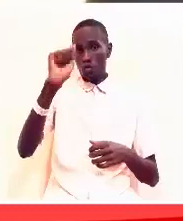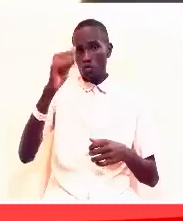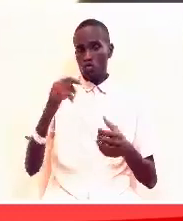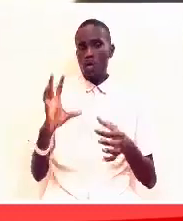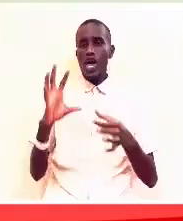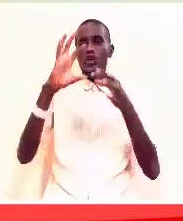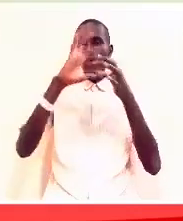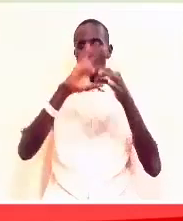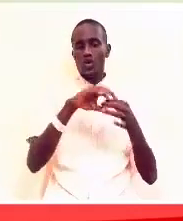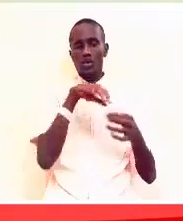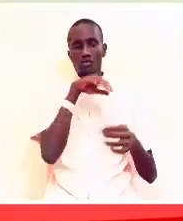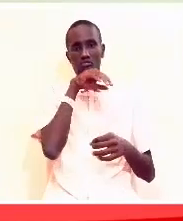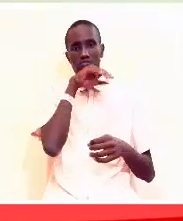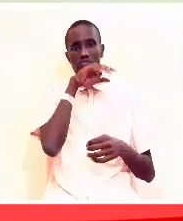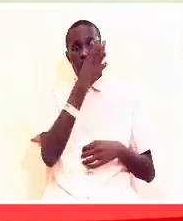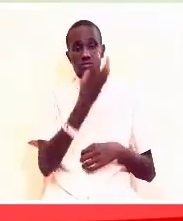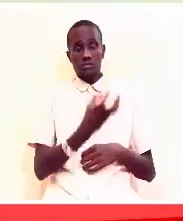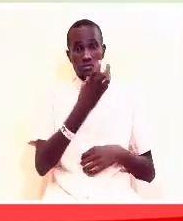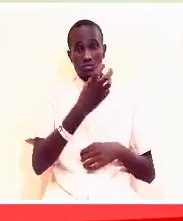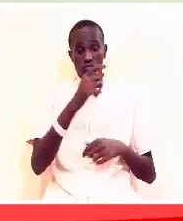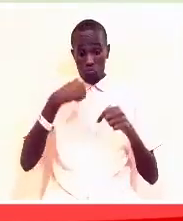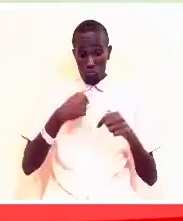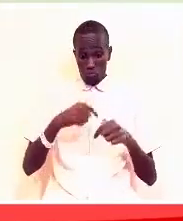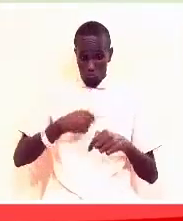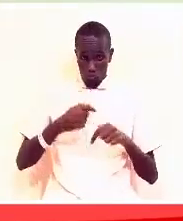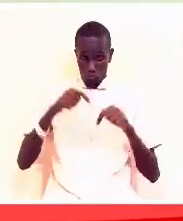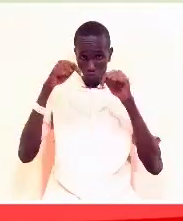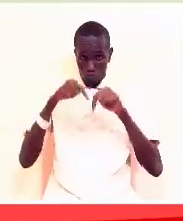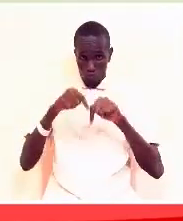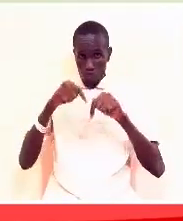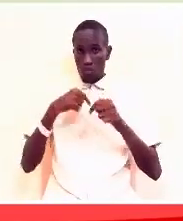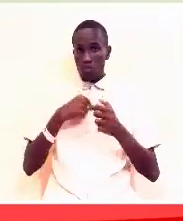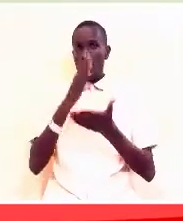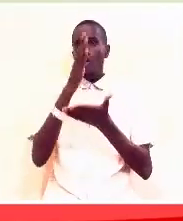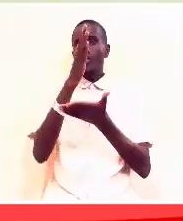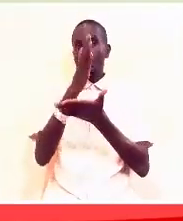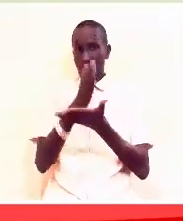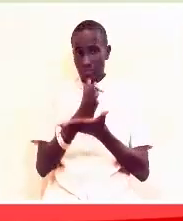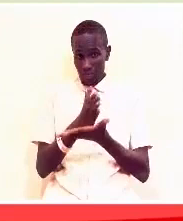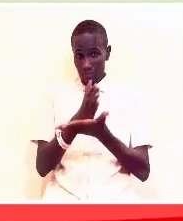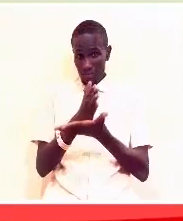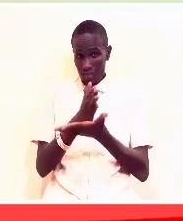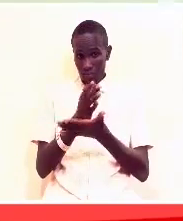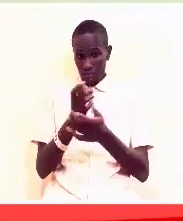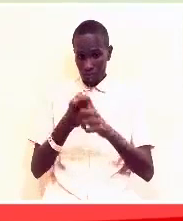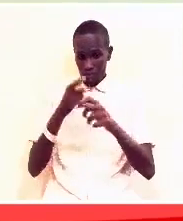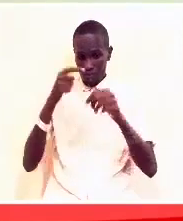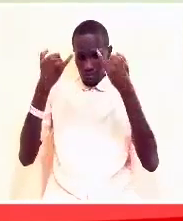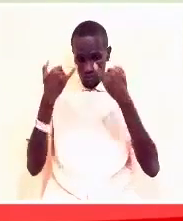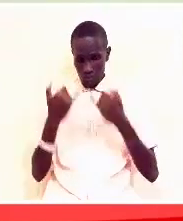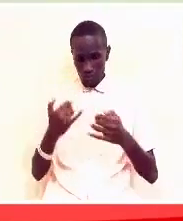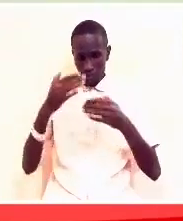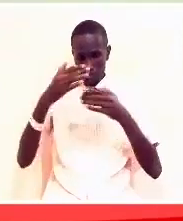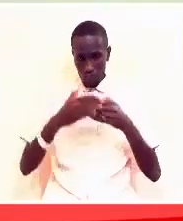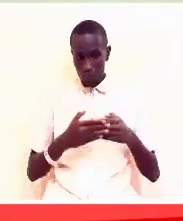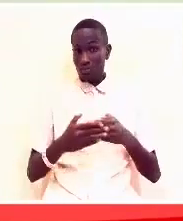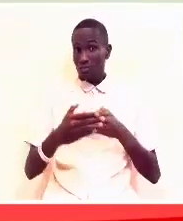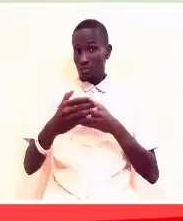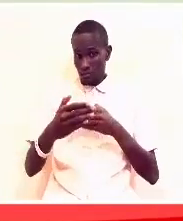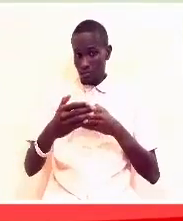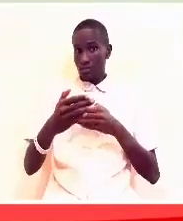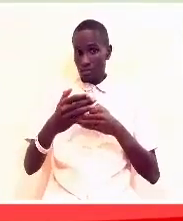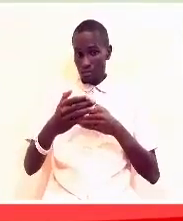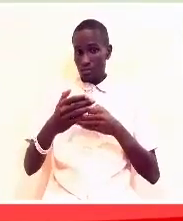la Umoja. I'm here to confirm that from now onwards,